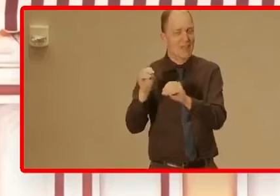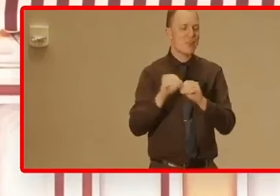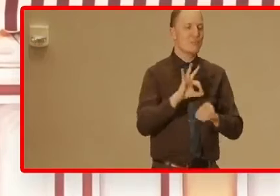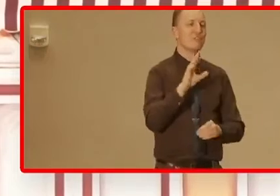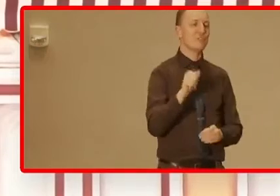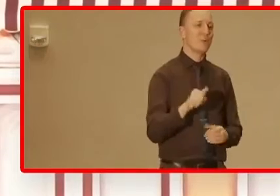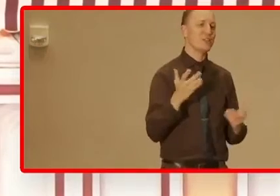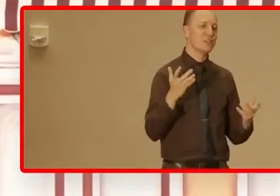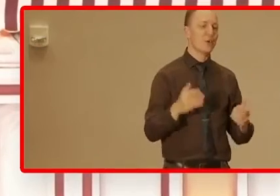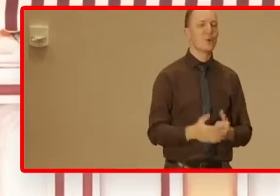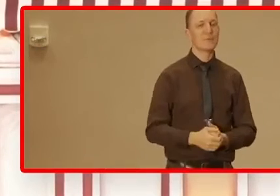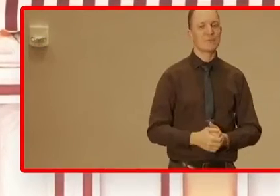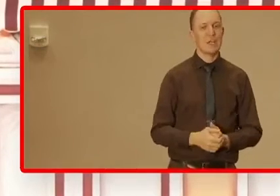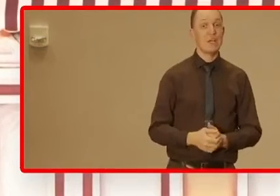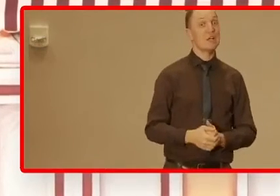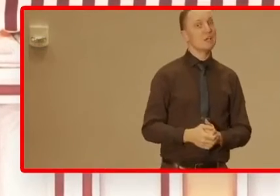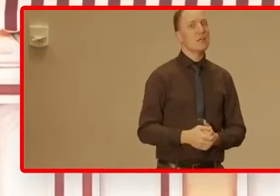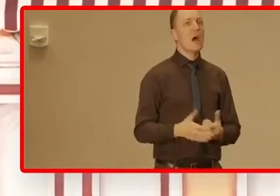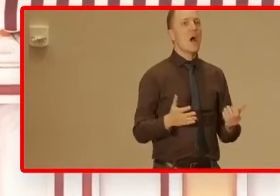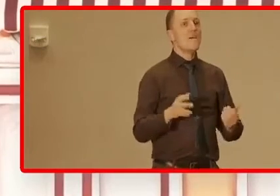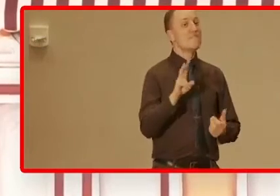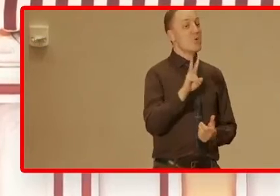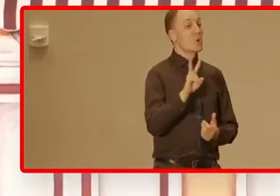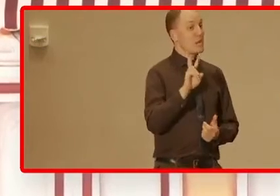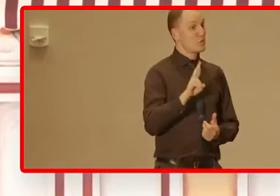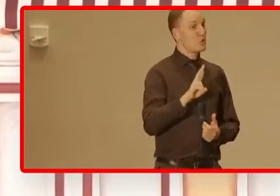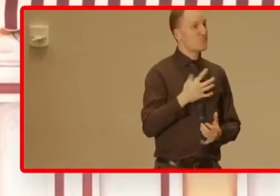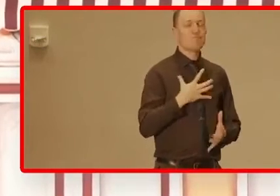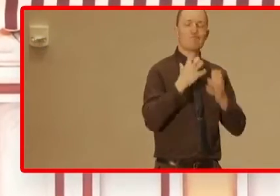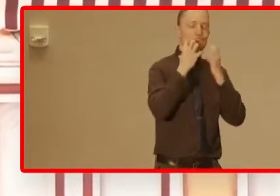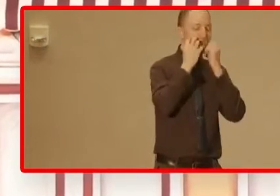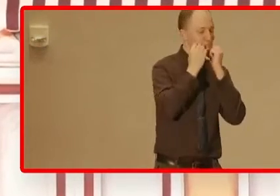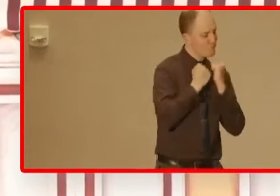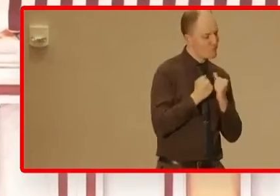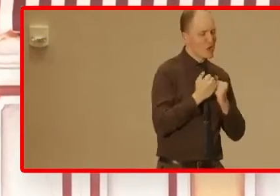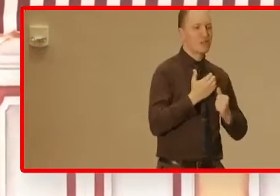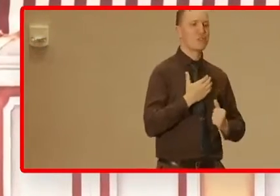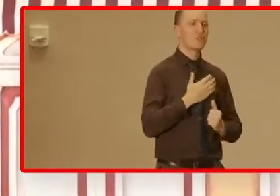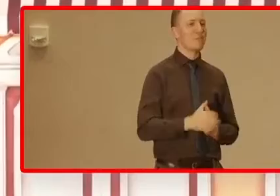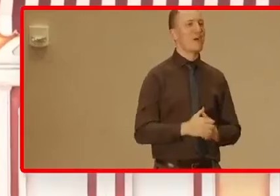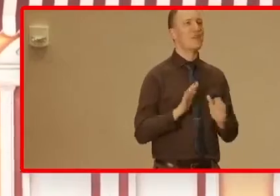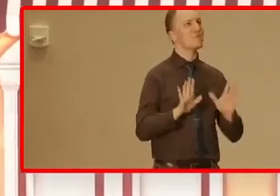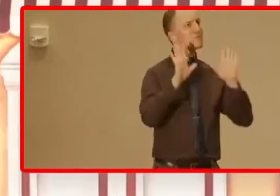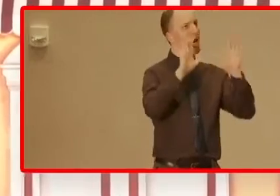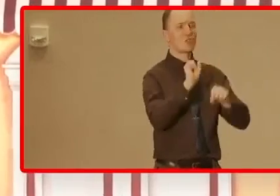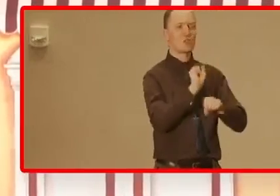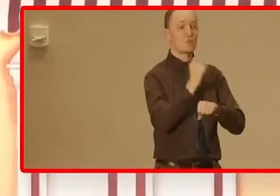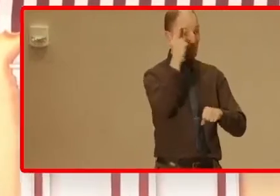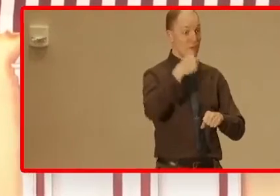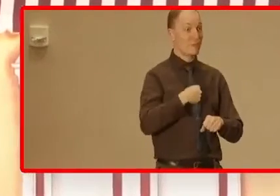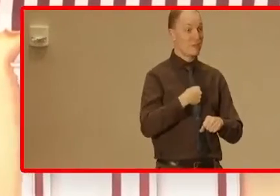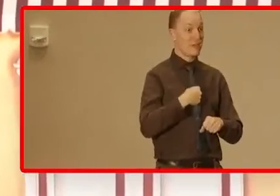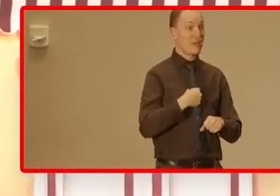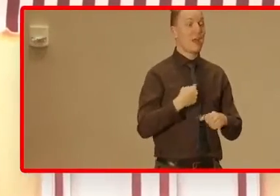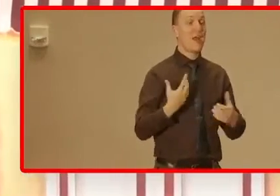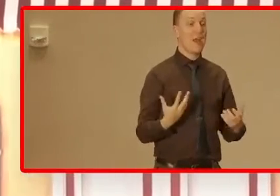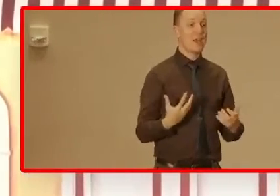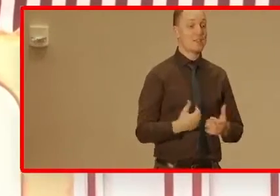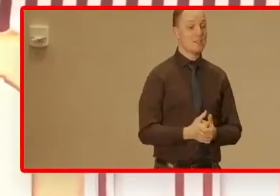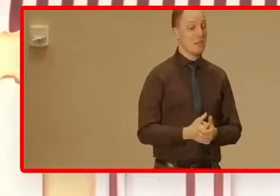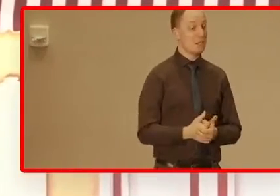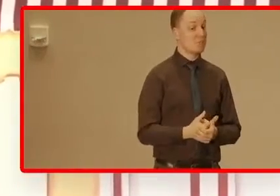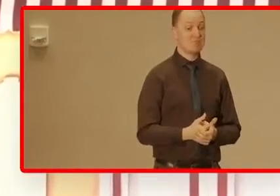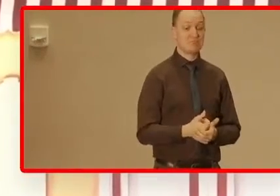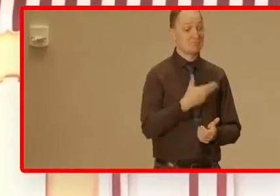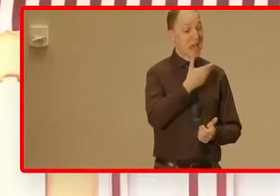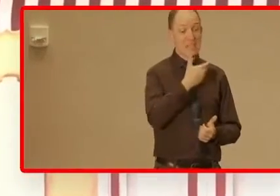say that vocational rehabilitation is definitely a passion of mine. It's been a phenomenal career, and it's the best mission